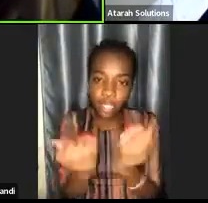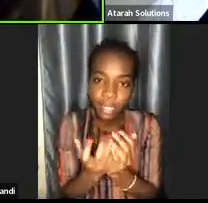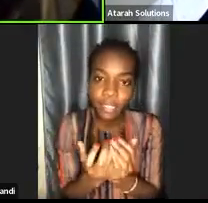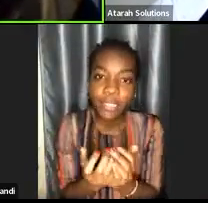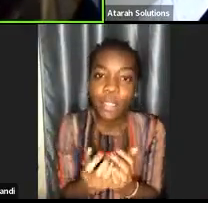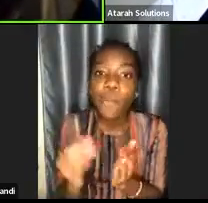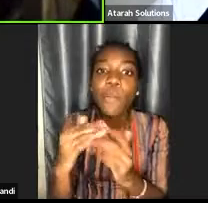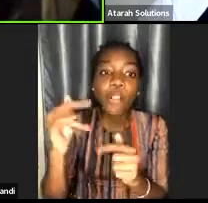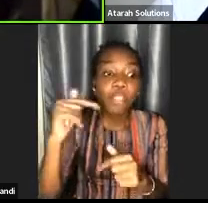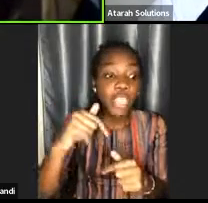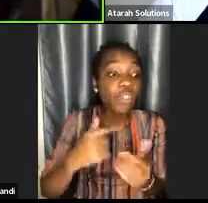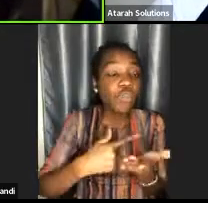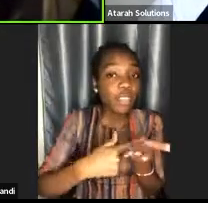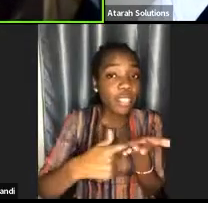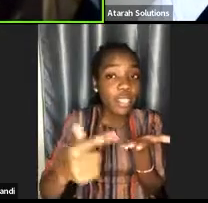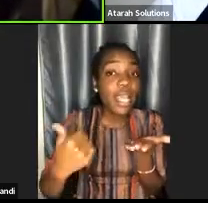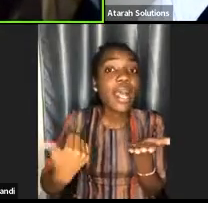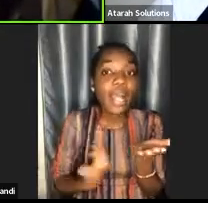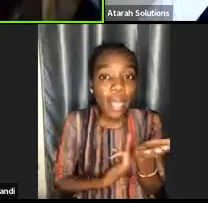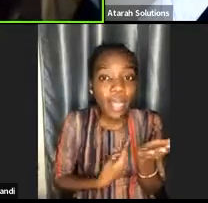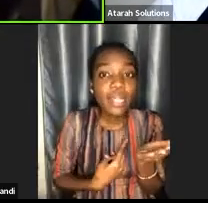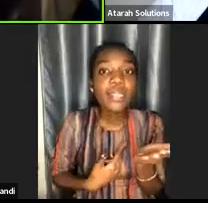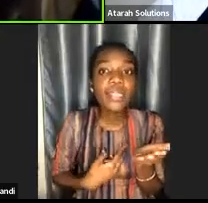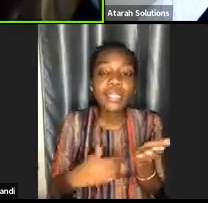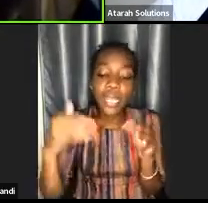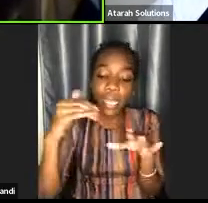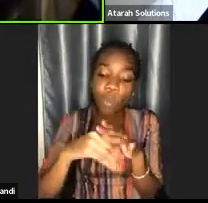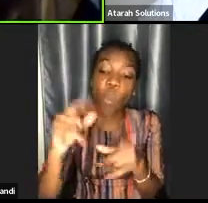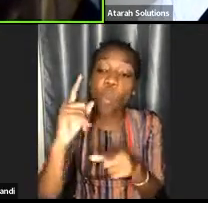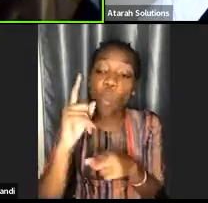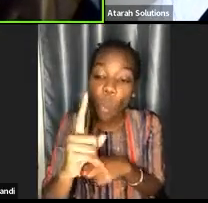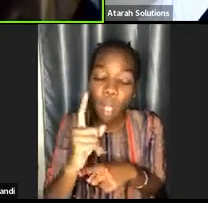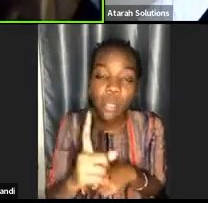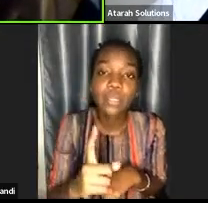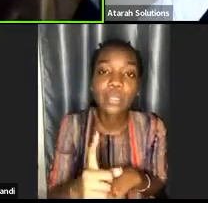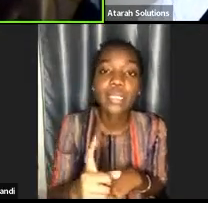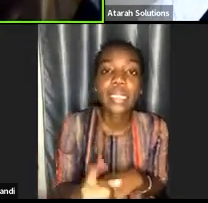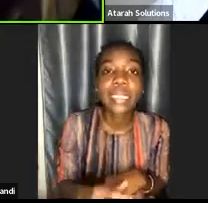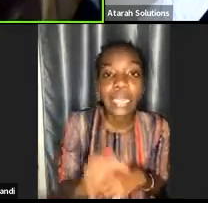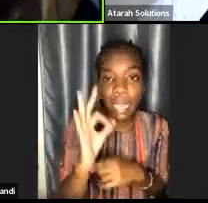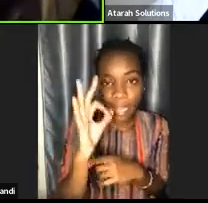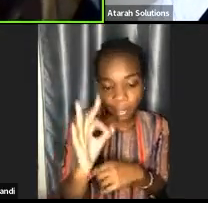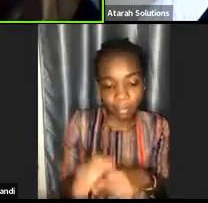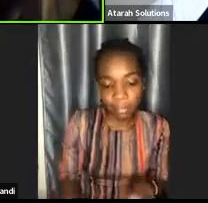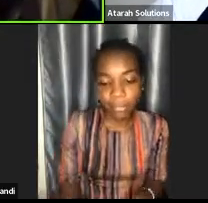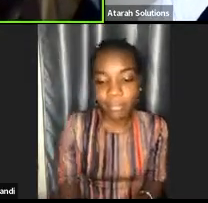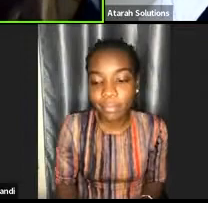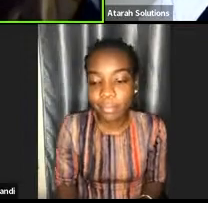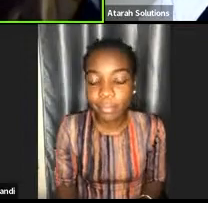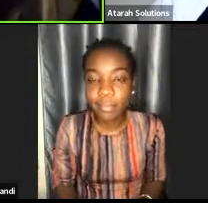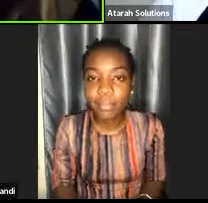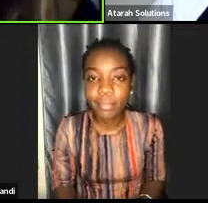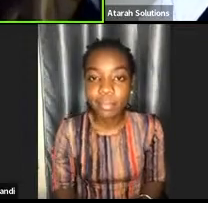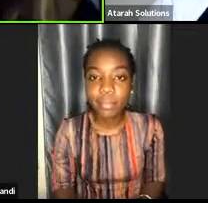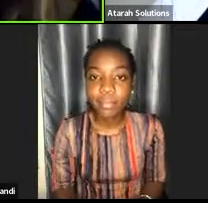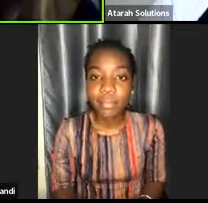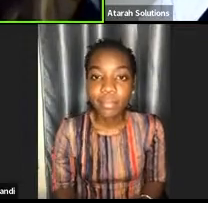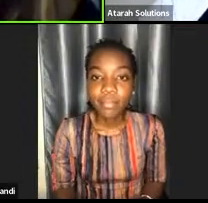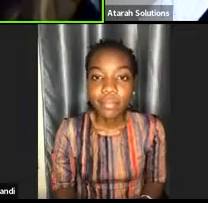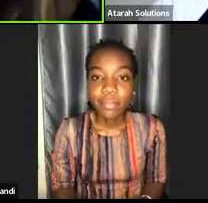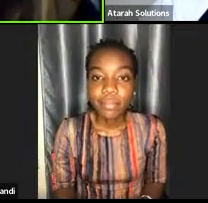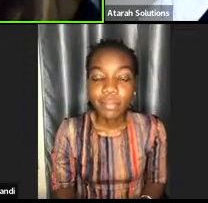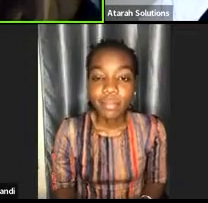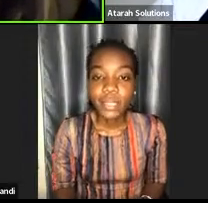week we are in one which is now in its day 3. So we also do